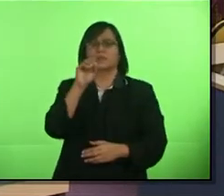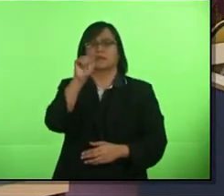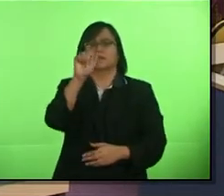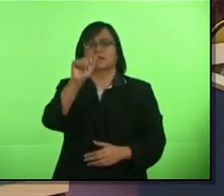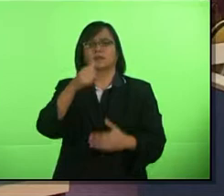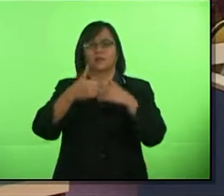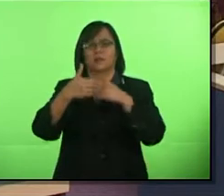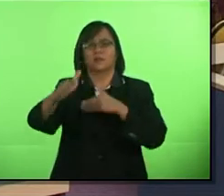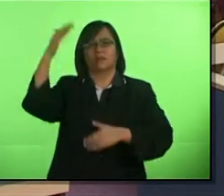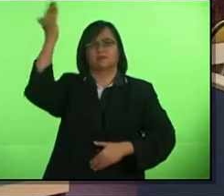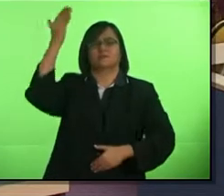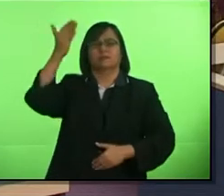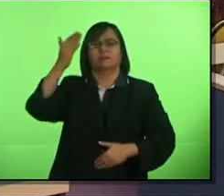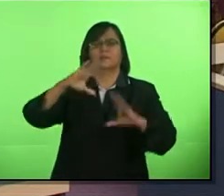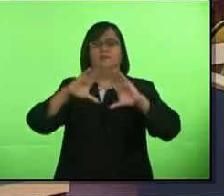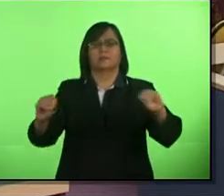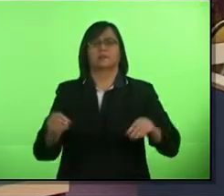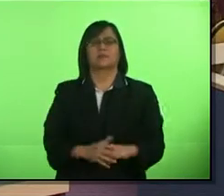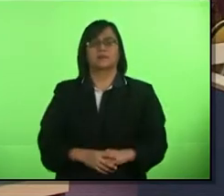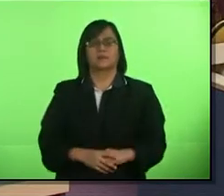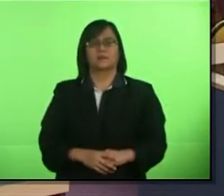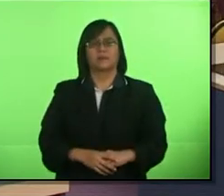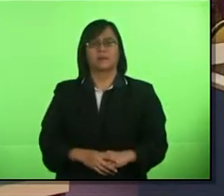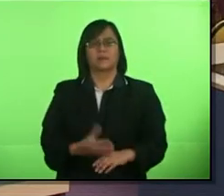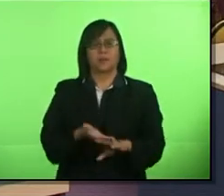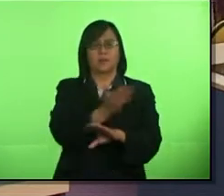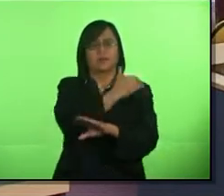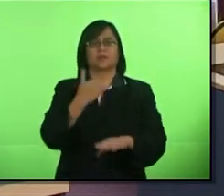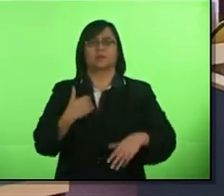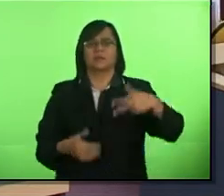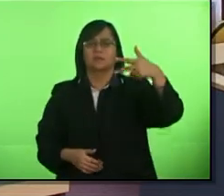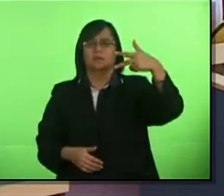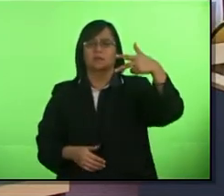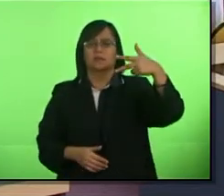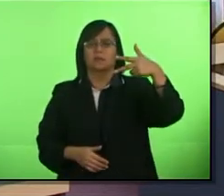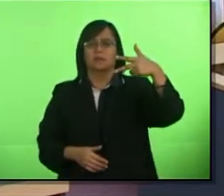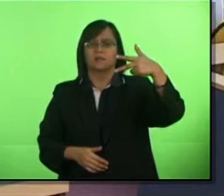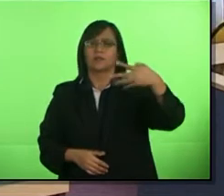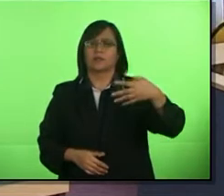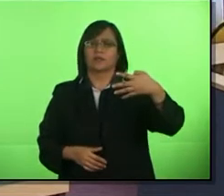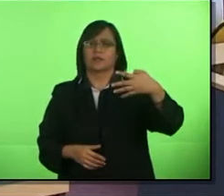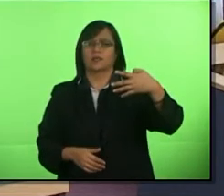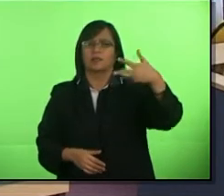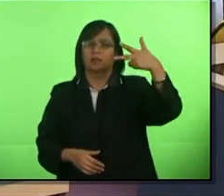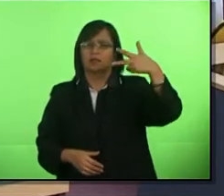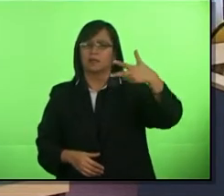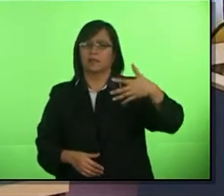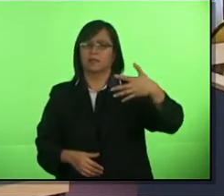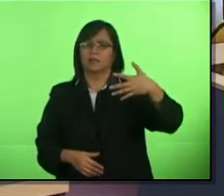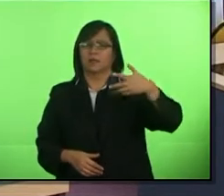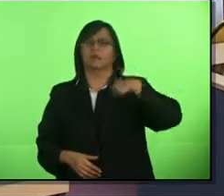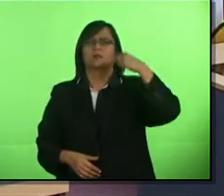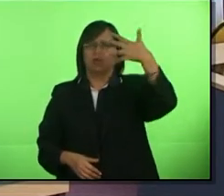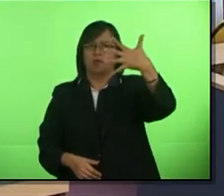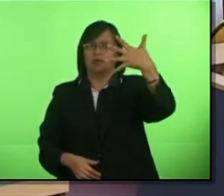after the tutorial? 94 bagi dari 3 kan? They give you 3 or more. Ini more, then